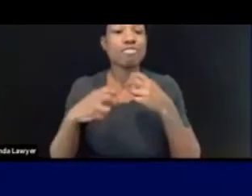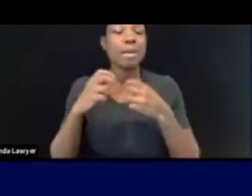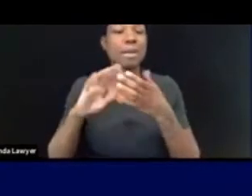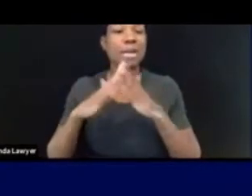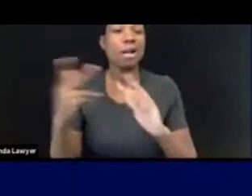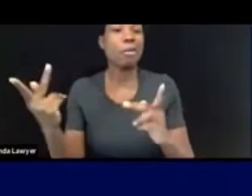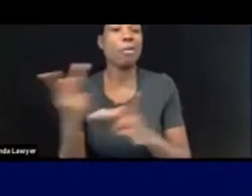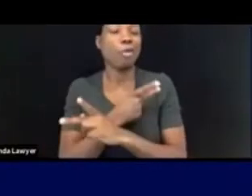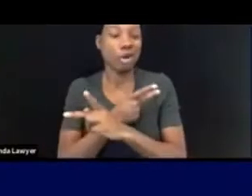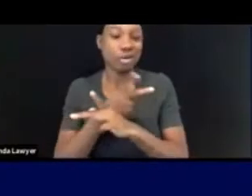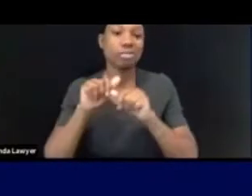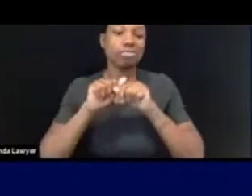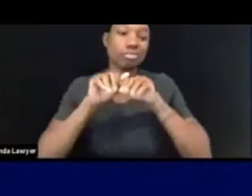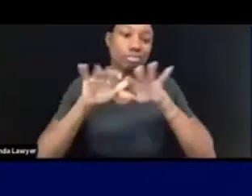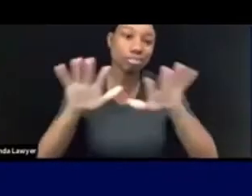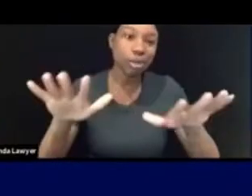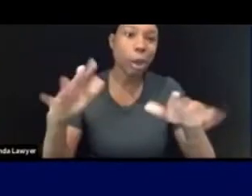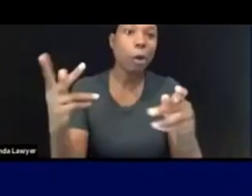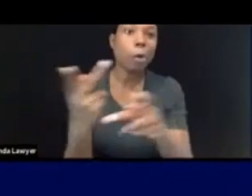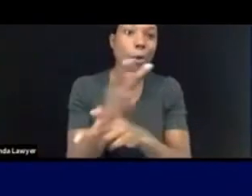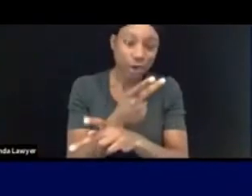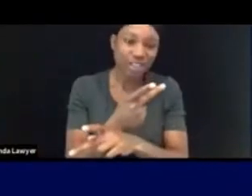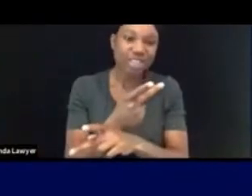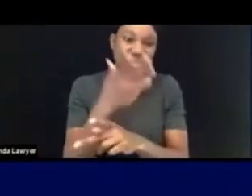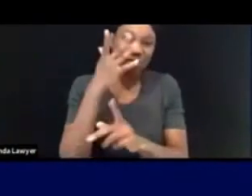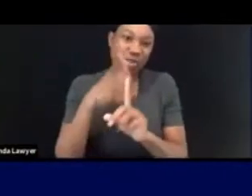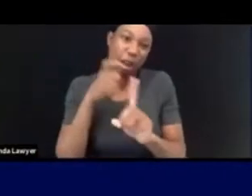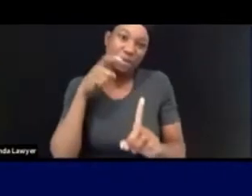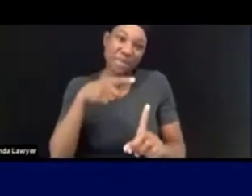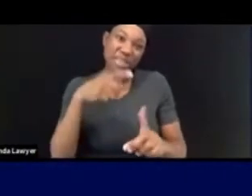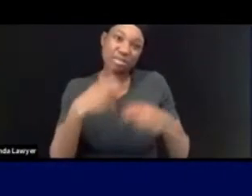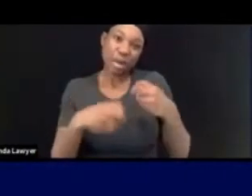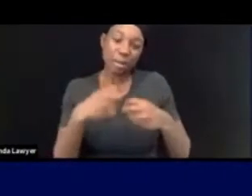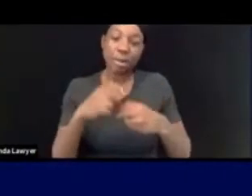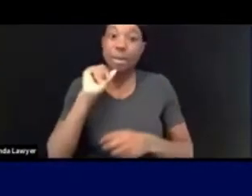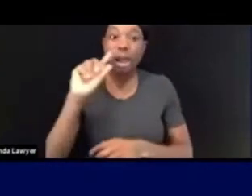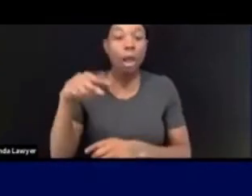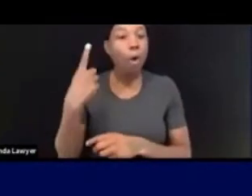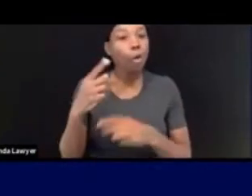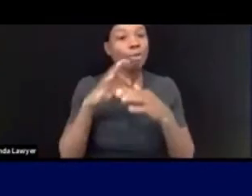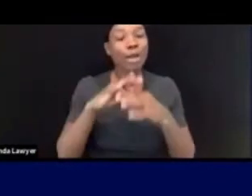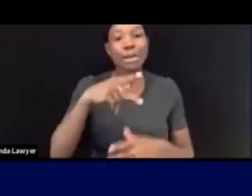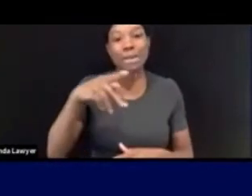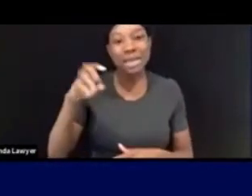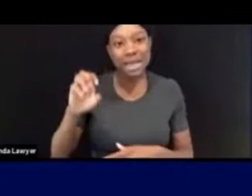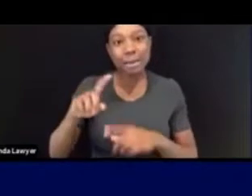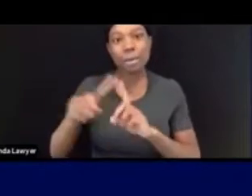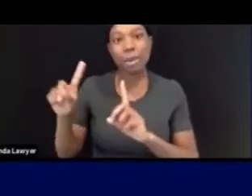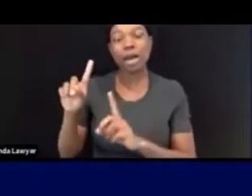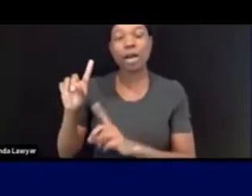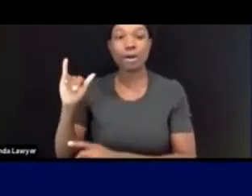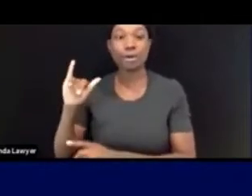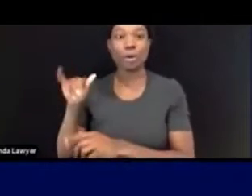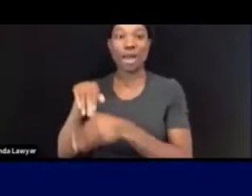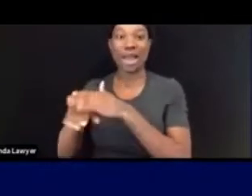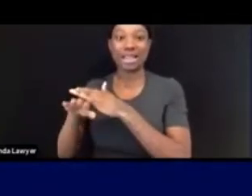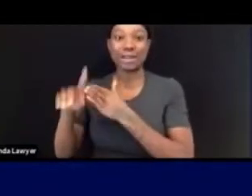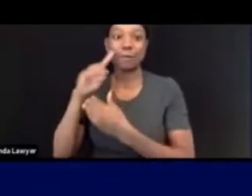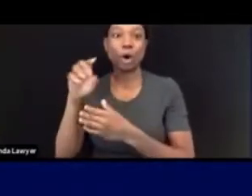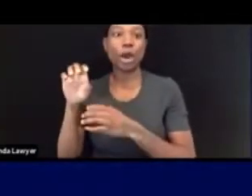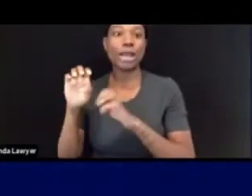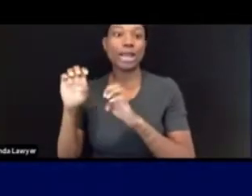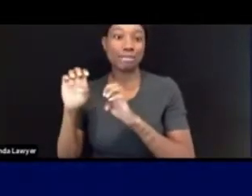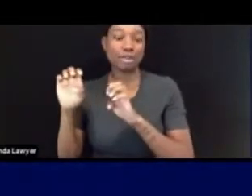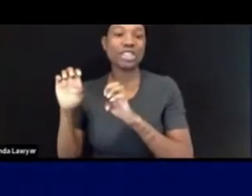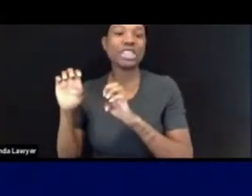the spread, but it wasn't just PPE, it was also access to emergency funds. And so one thing going forward we have to think through and really